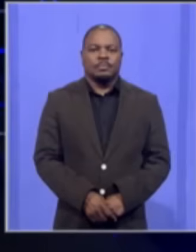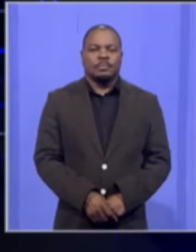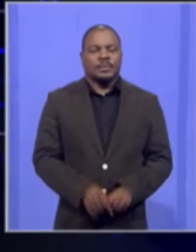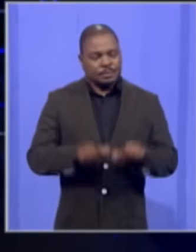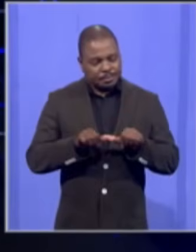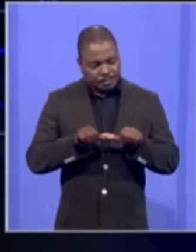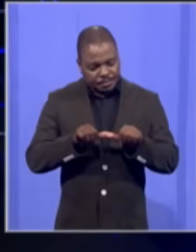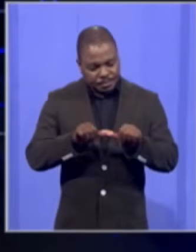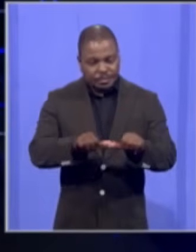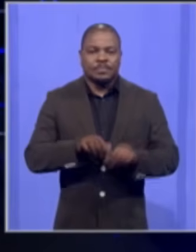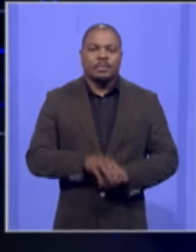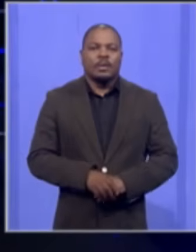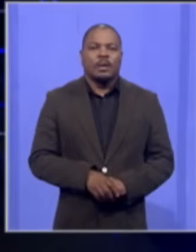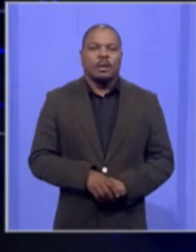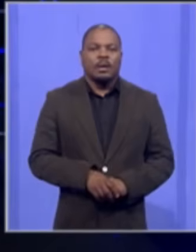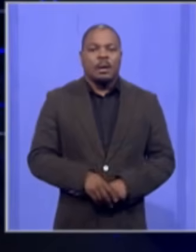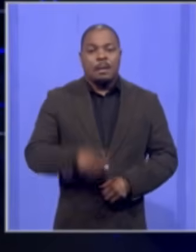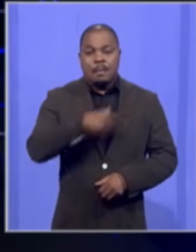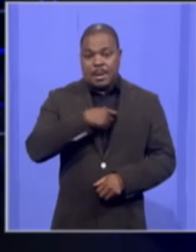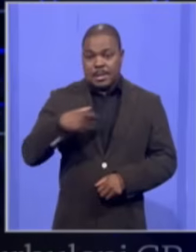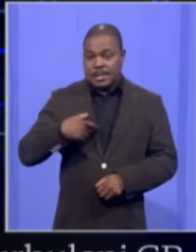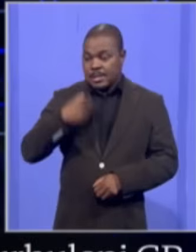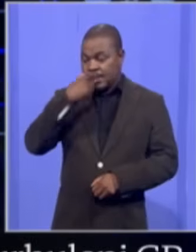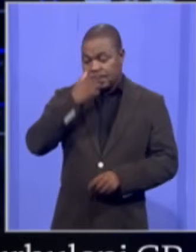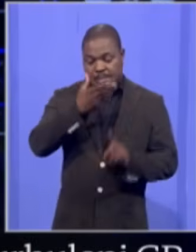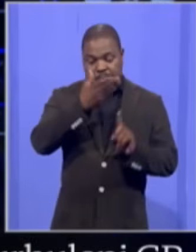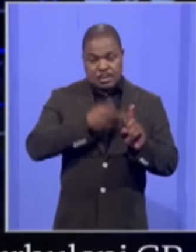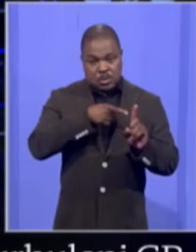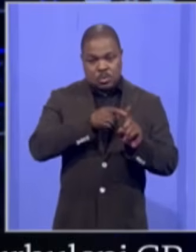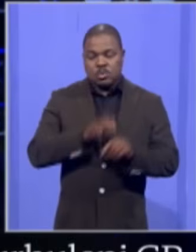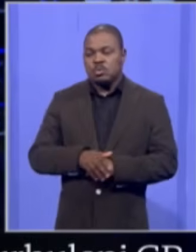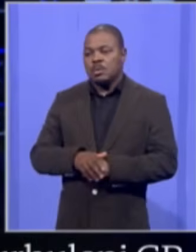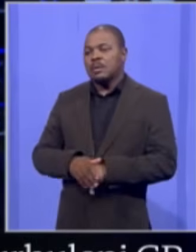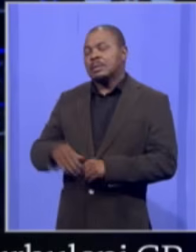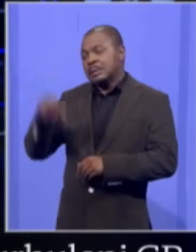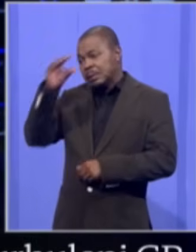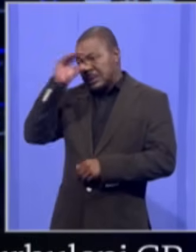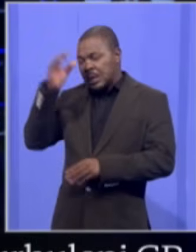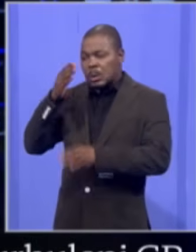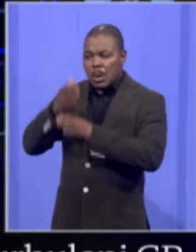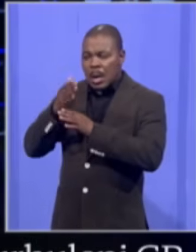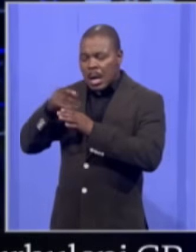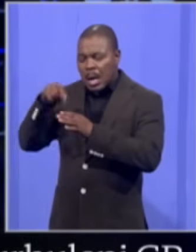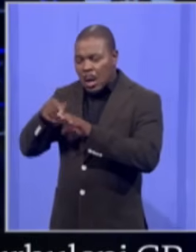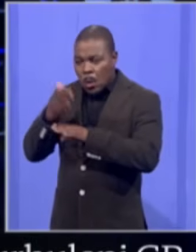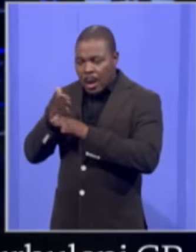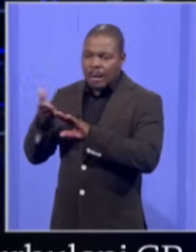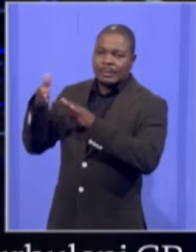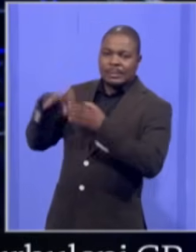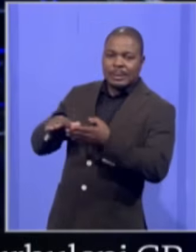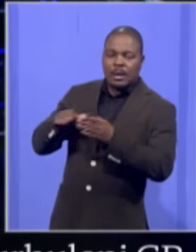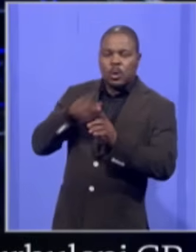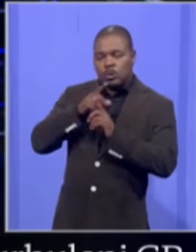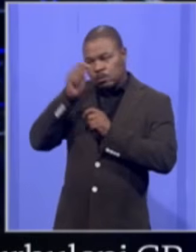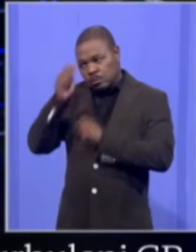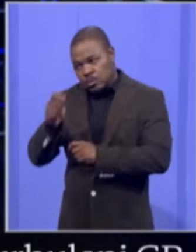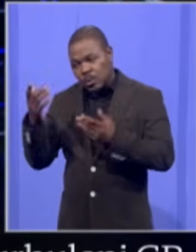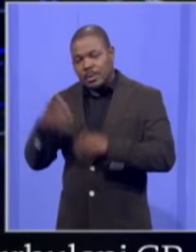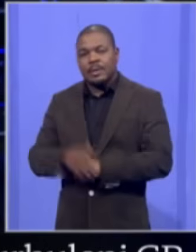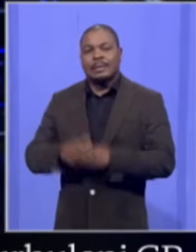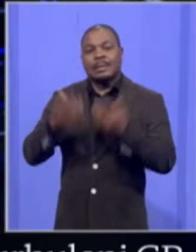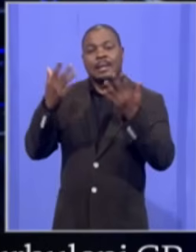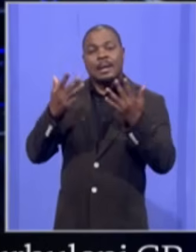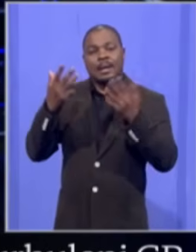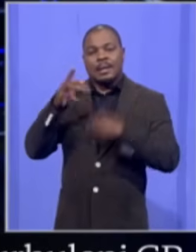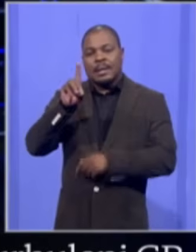Re theoha le tsona. Mopresidente Cyril Ramaphosa o lebisitse tlhompho ho baoki bohle ba hlokalletseng mosebetsing sebokeng sa naha sa